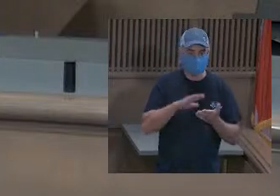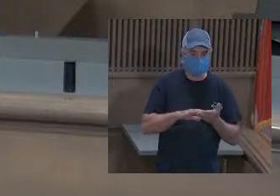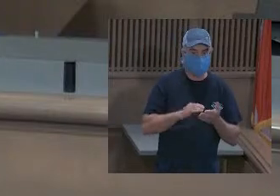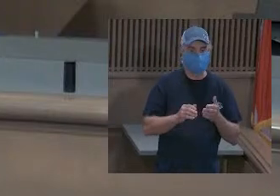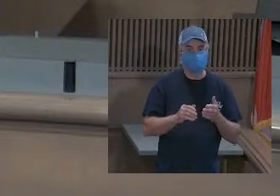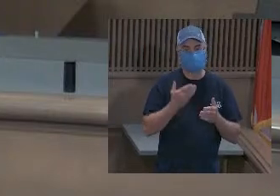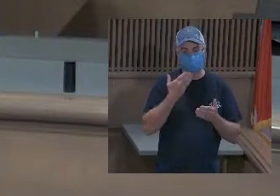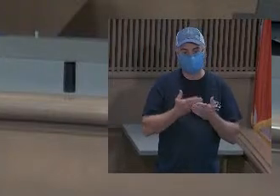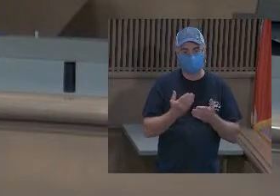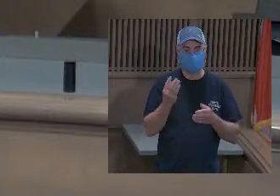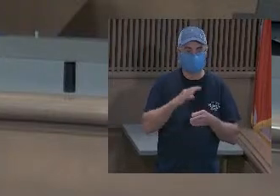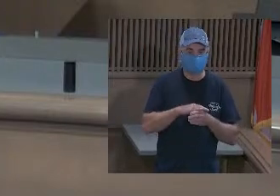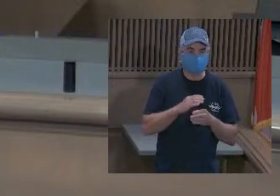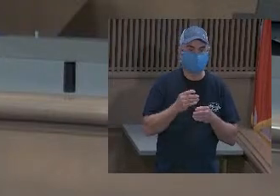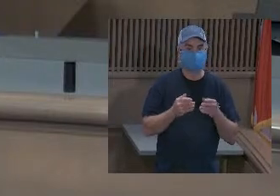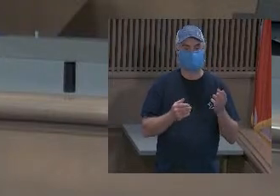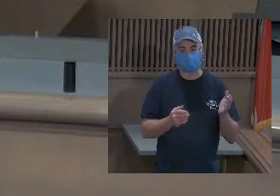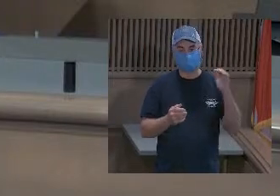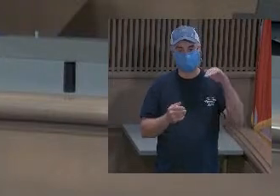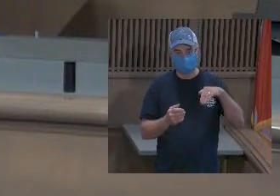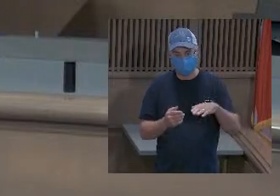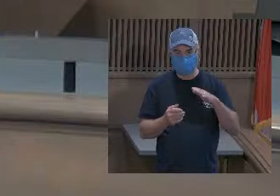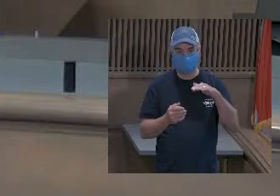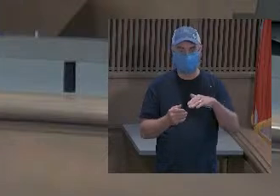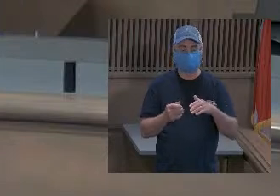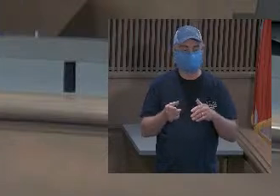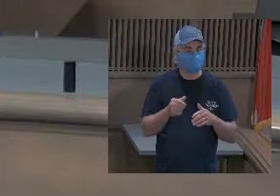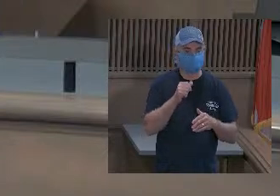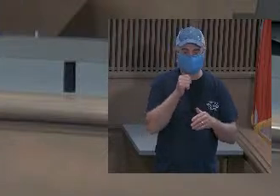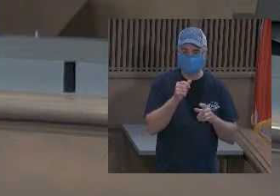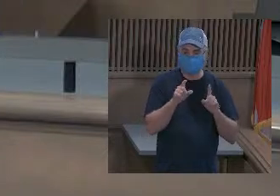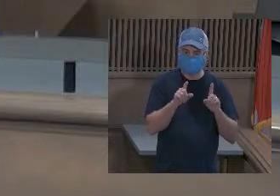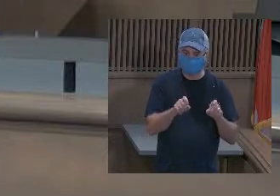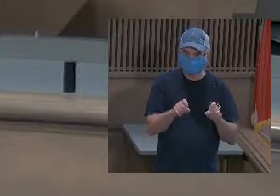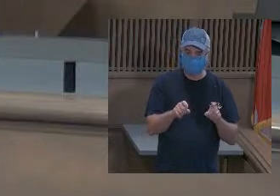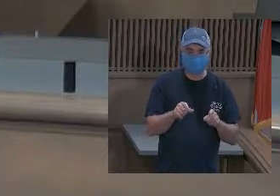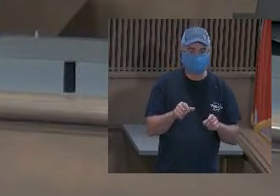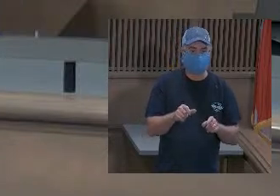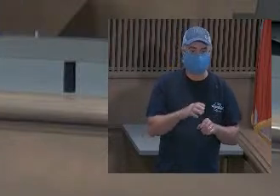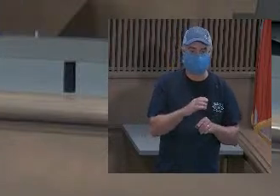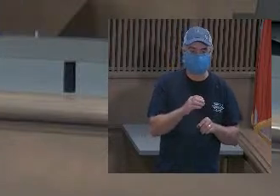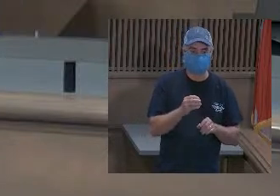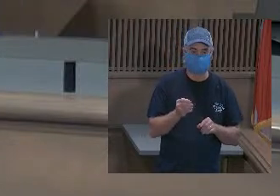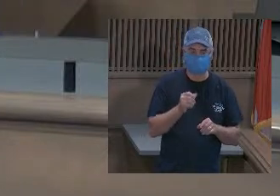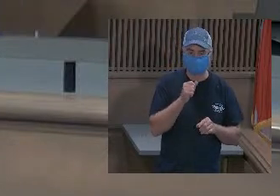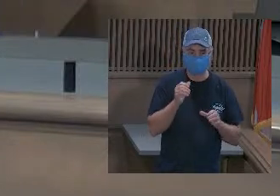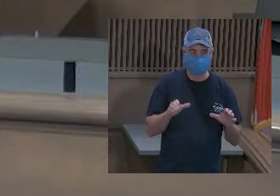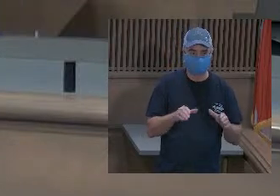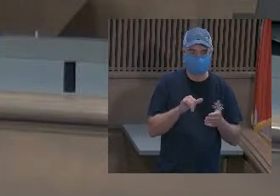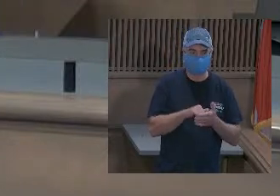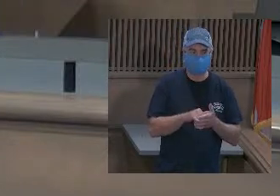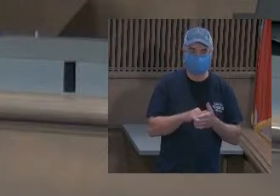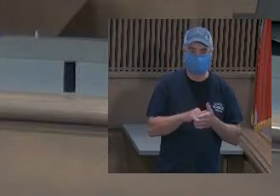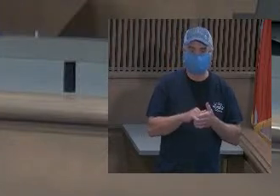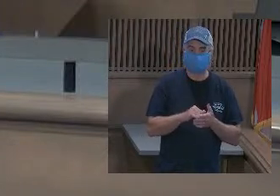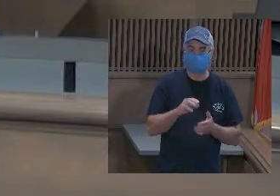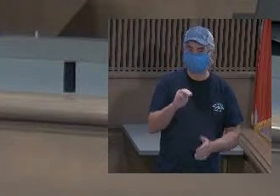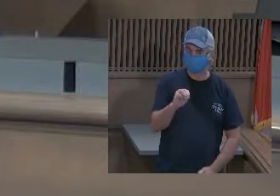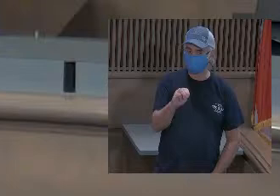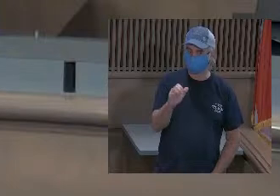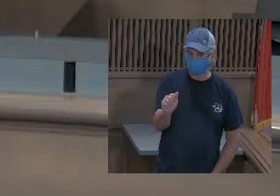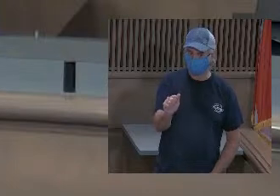And they either don't go get tested, they don't address the problem, or they don't get the treatment that they need. The monoclonal